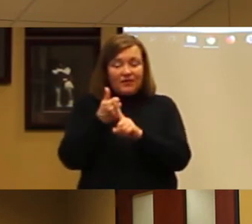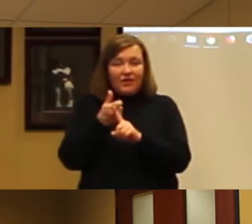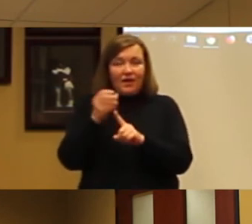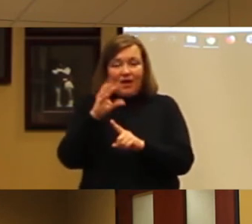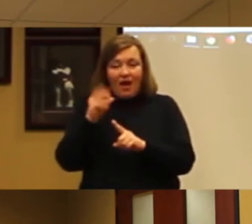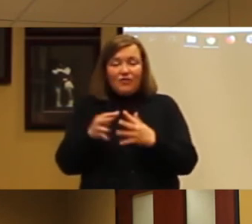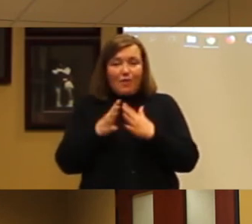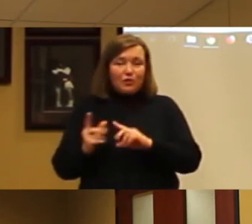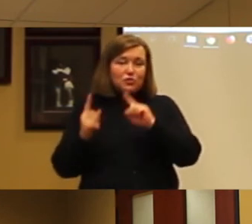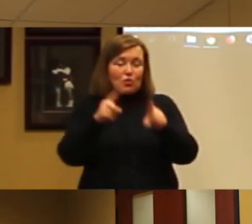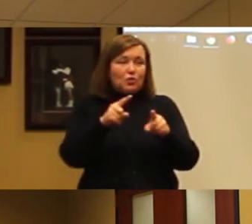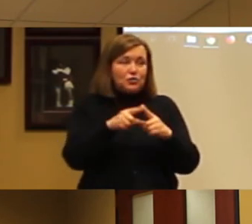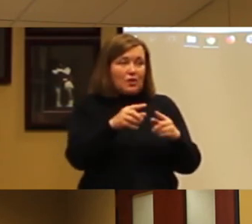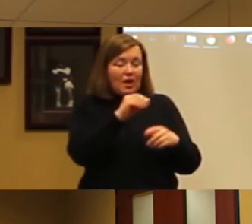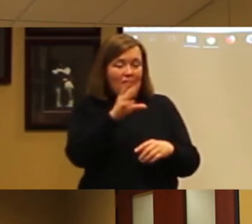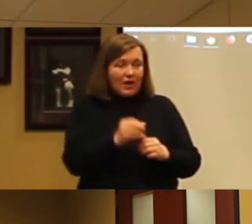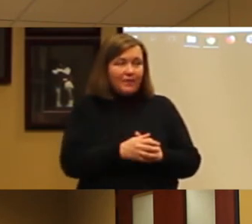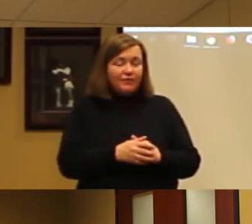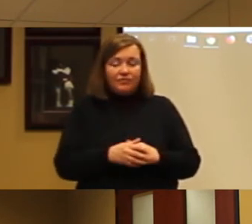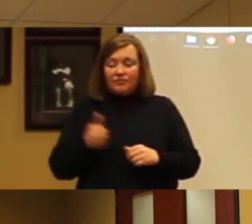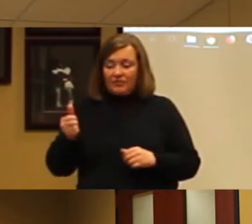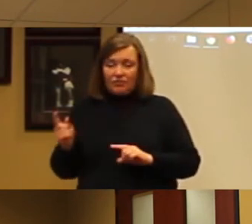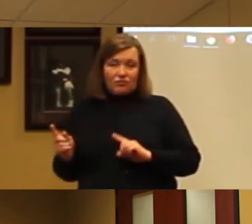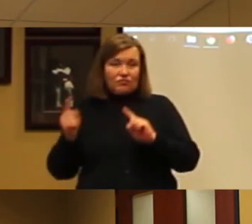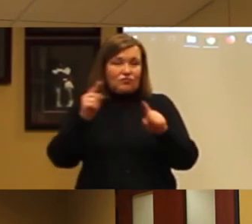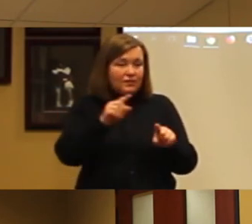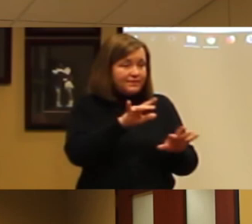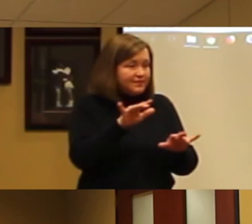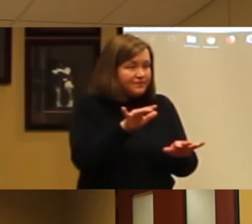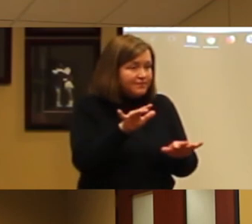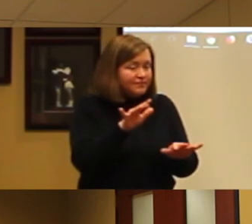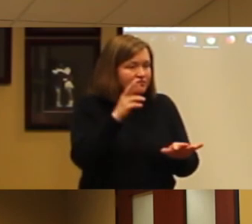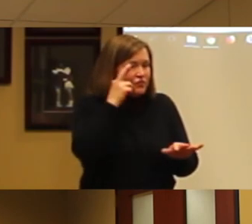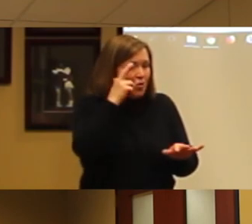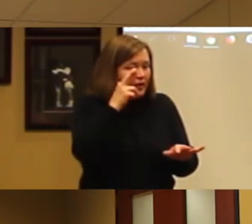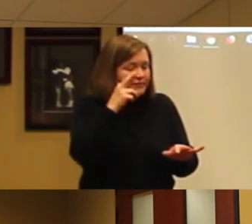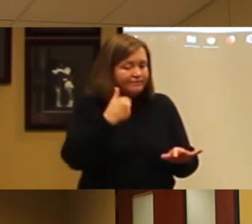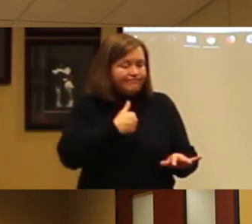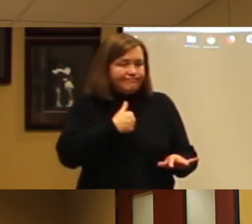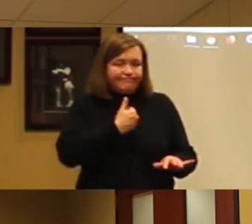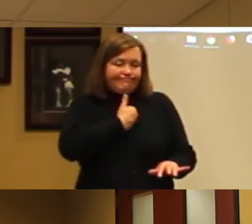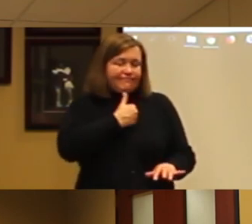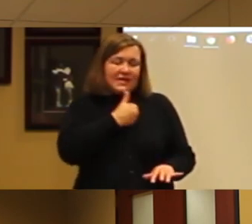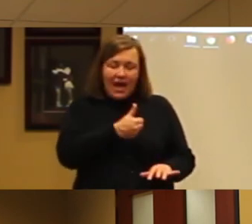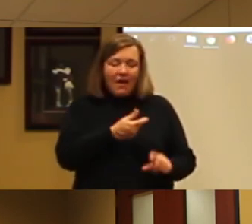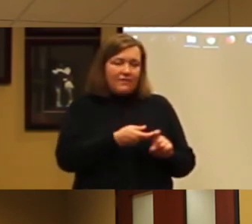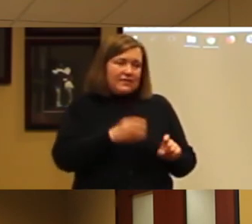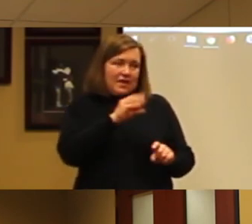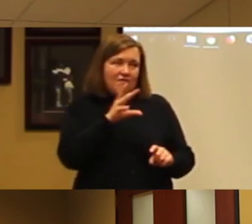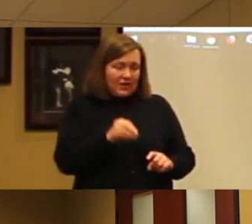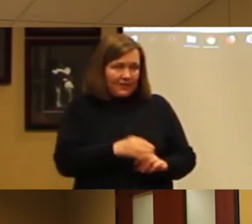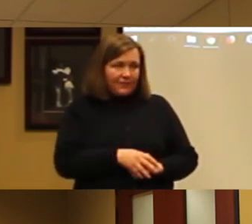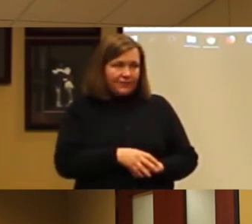to Africa with that idea. He realized that, no, he wasn't African. That's why I kind of